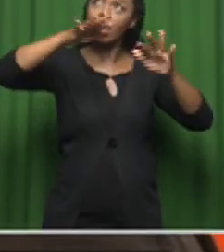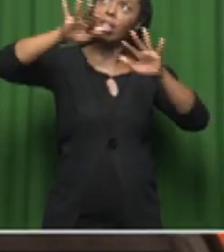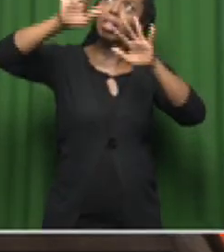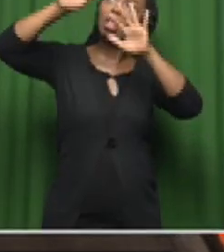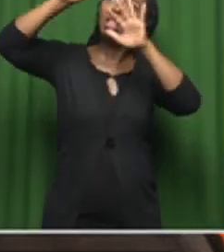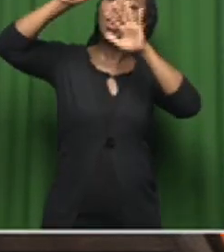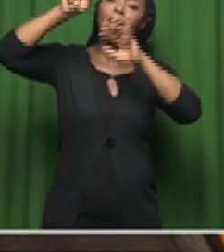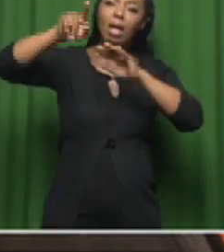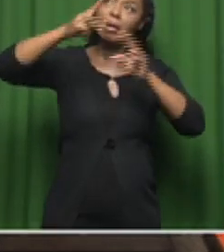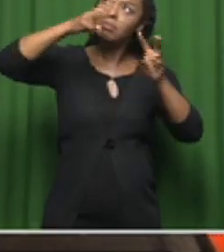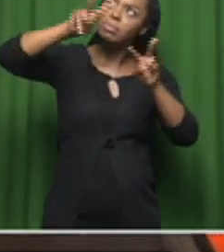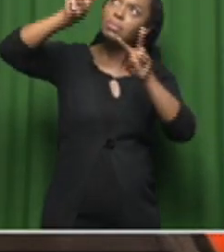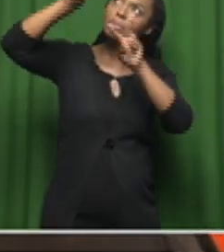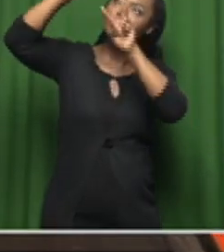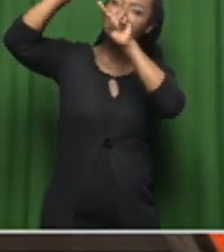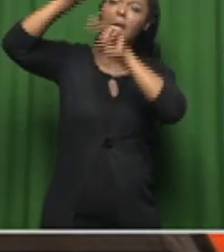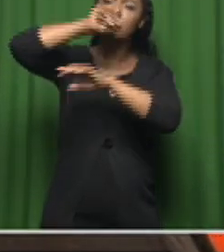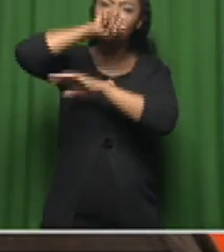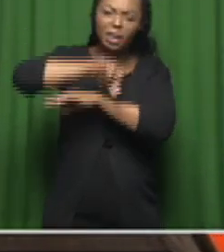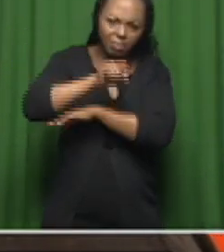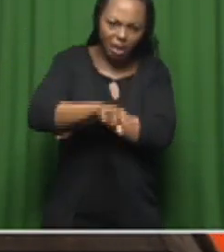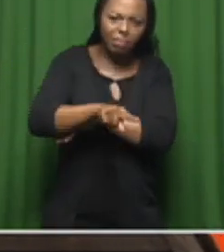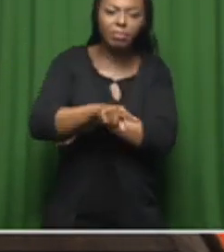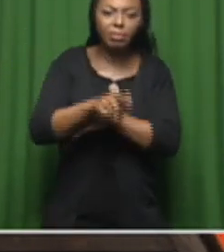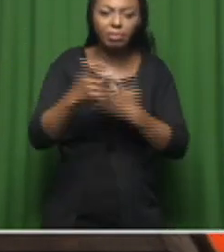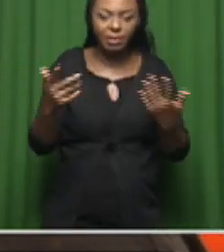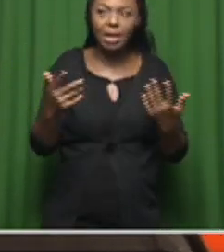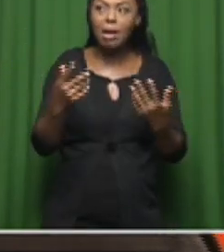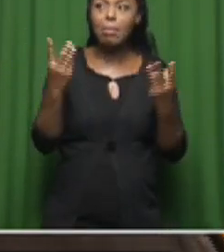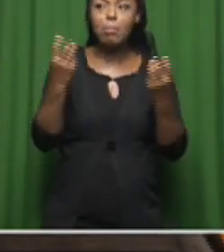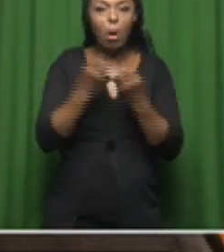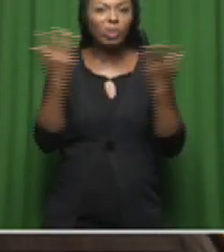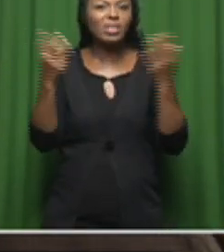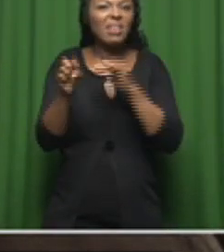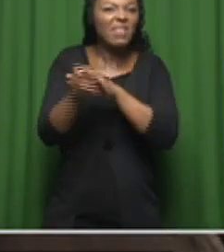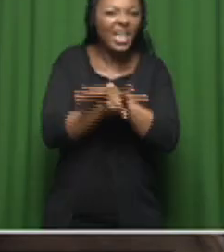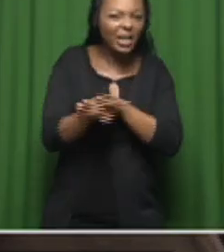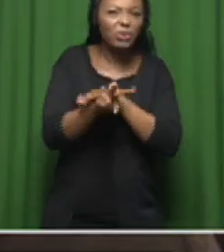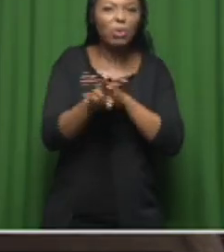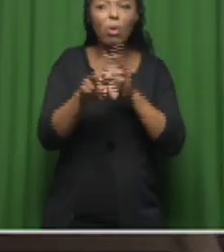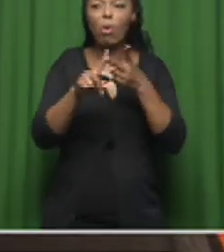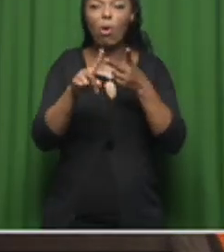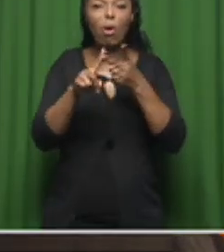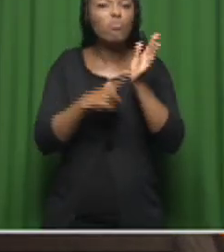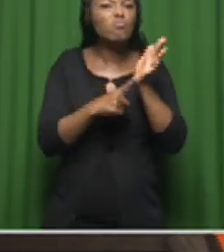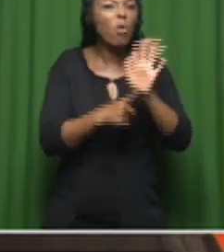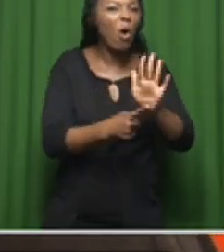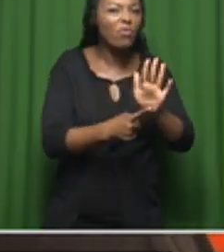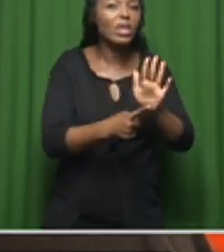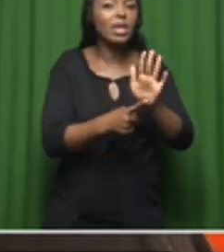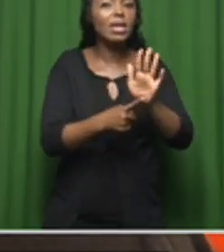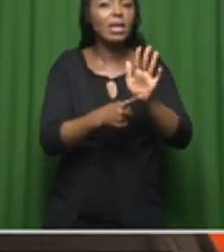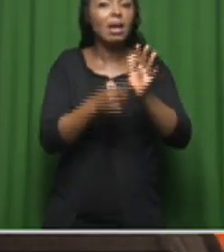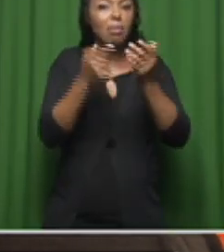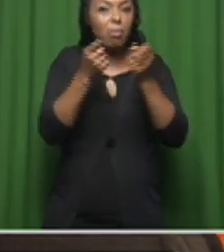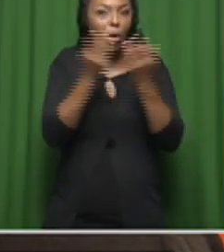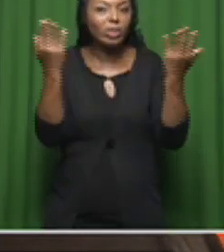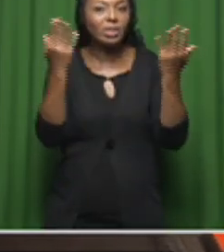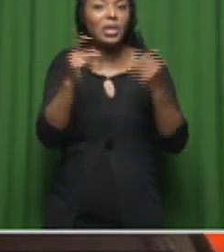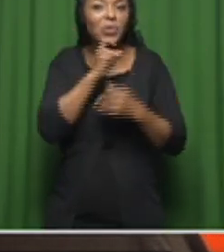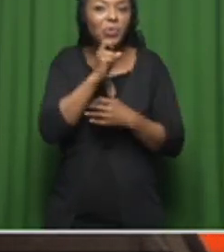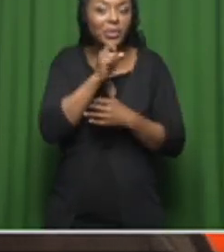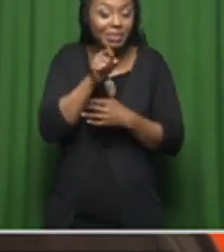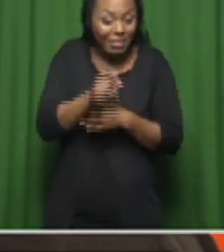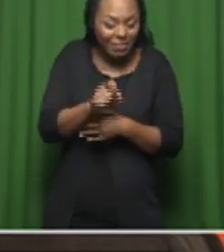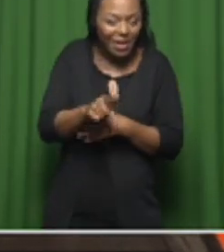mean, it attracted a lot of people. If you check most of the music videos or the films that were shot here, it's mostly down there by the core of the building.